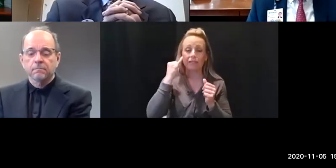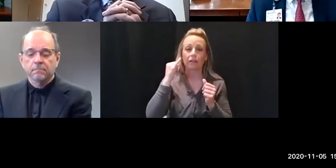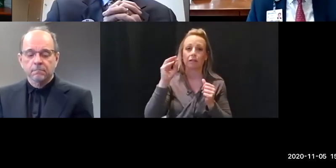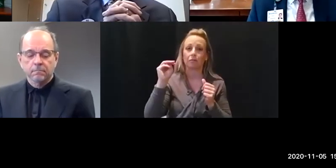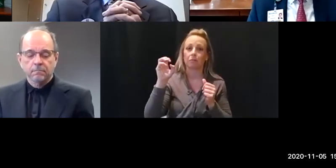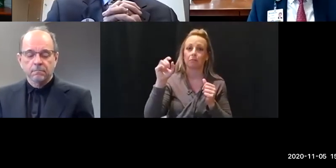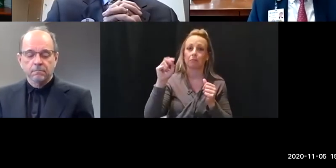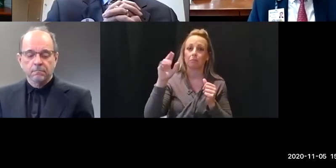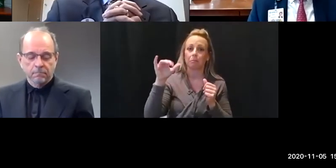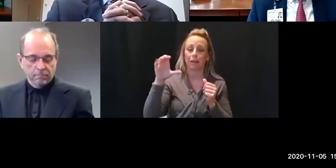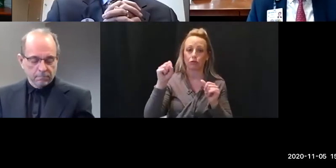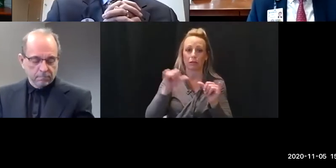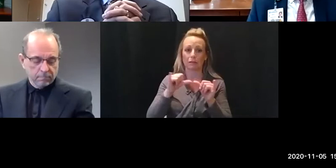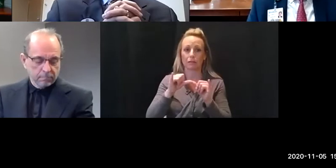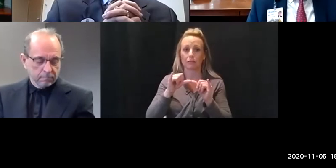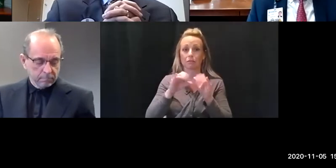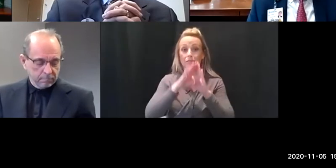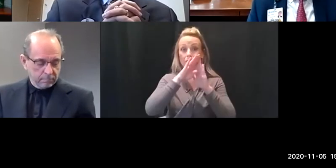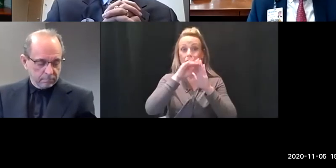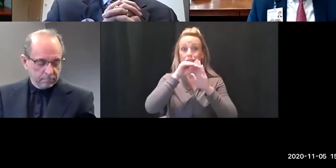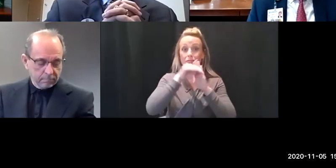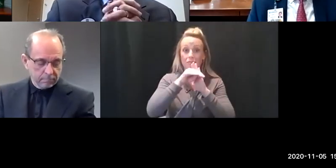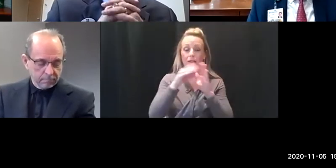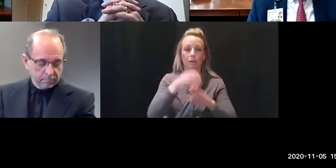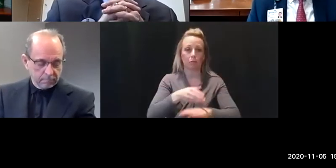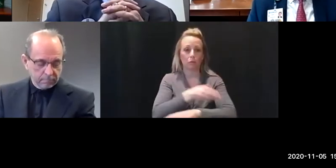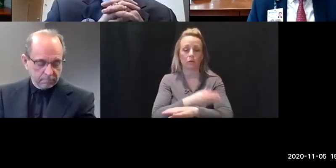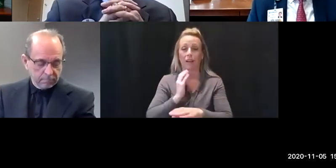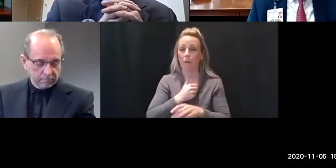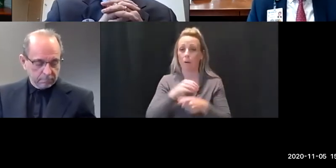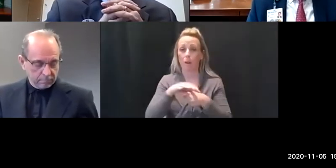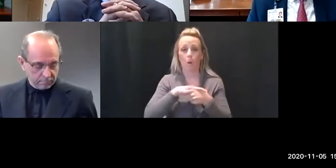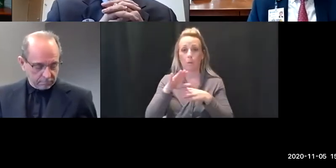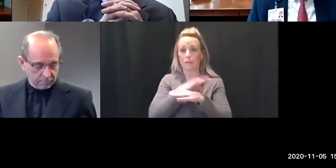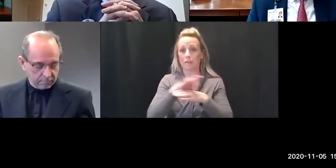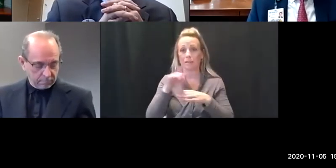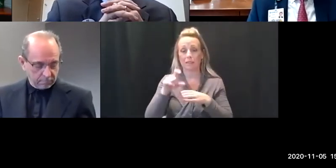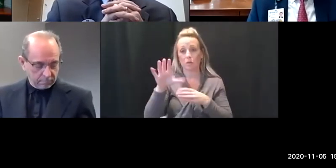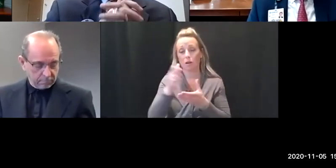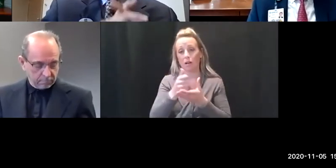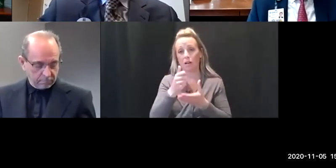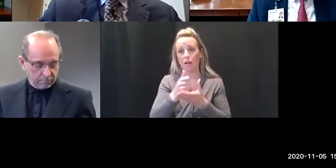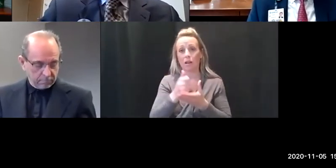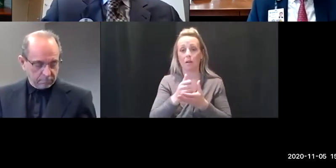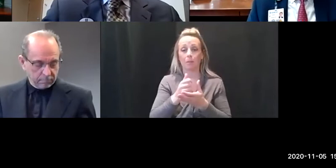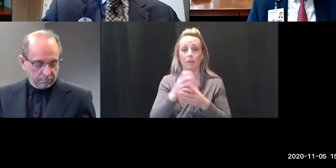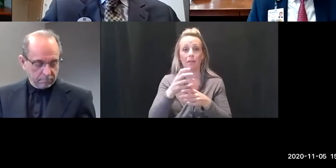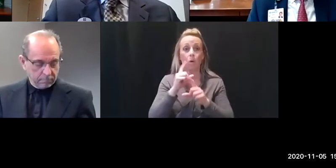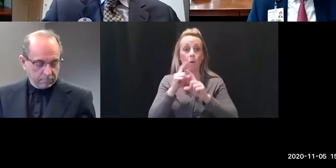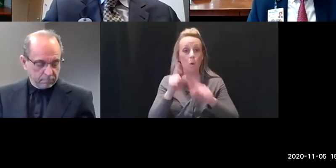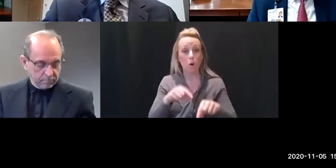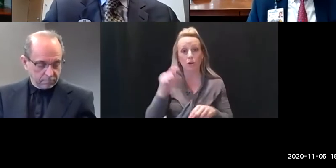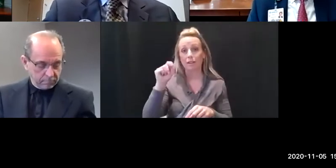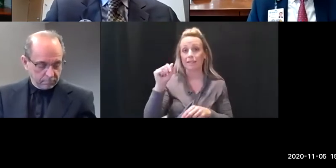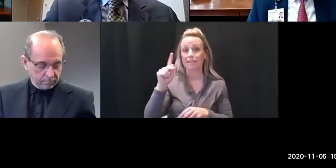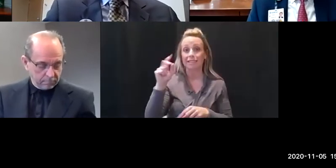then, please remember that our local businesses need your help. Getting takeout or delivery from these places could be the